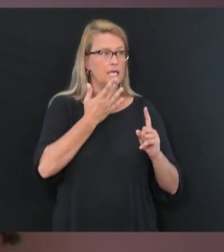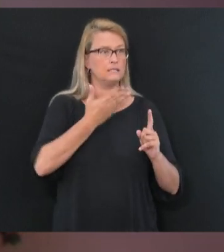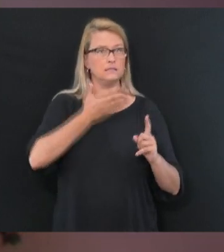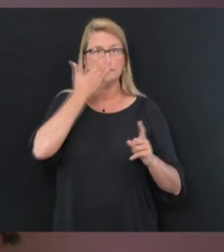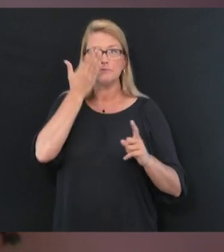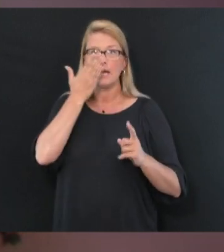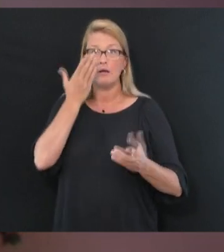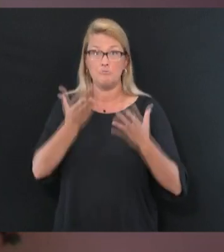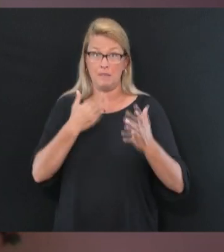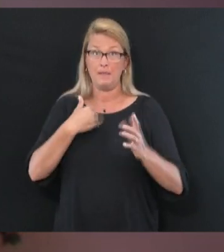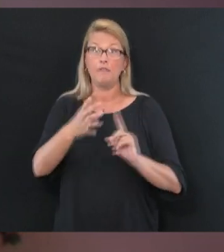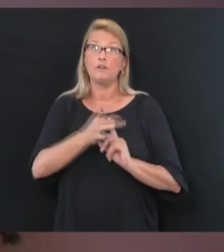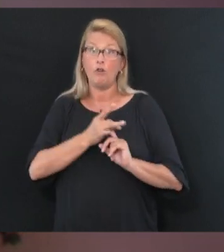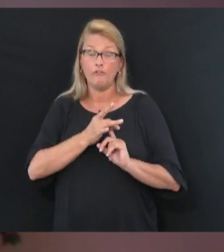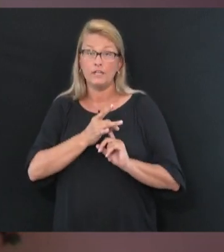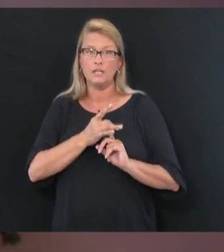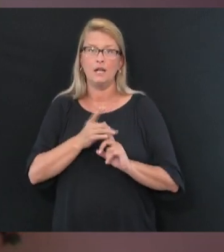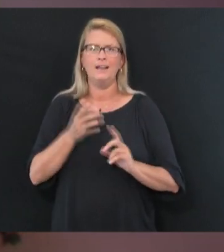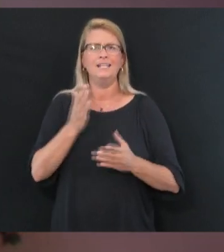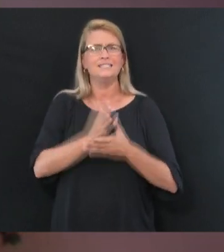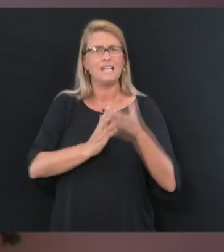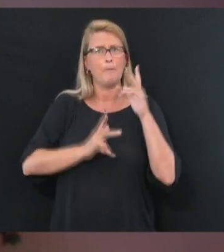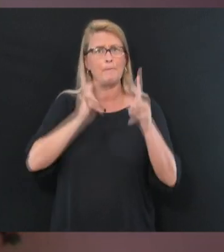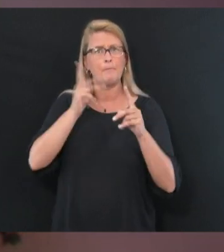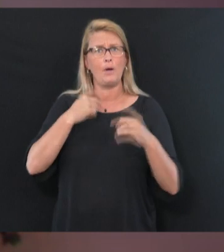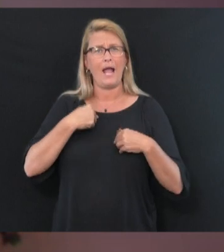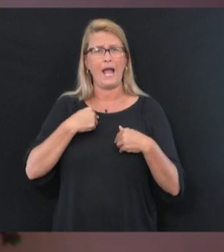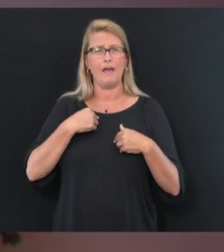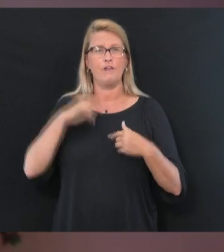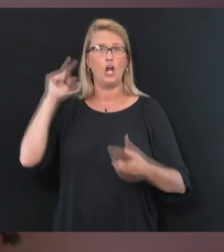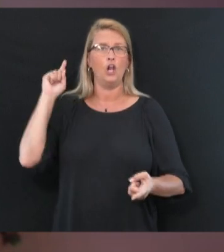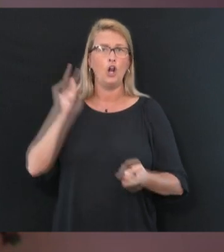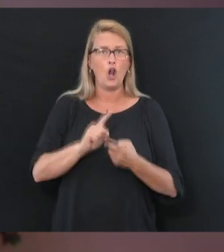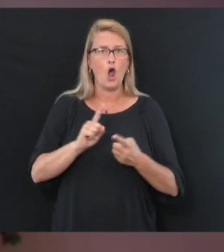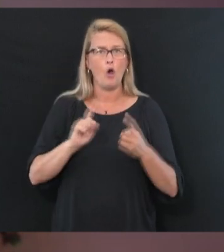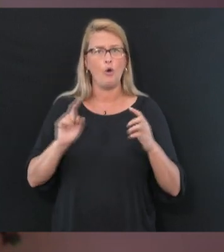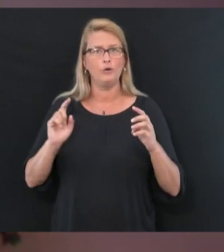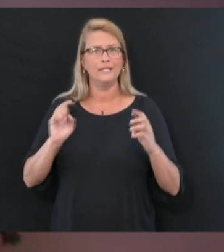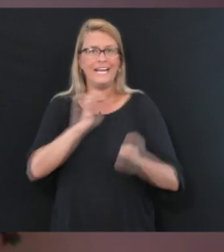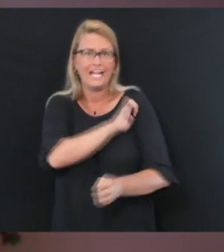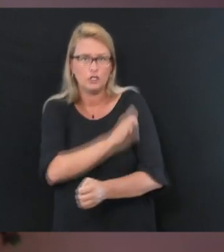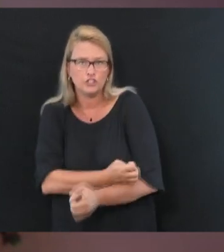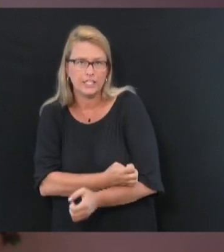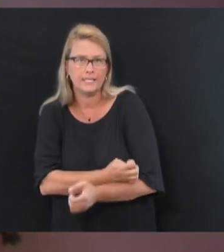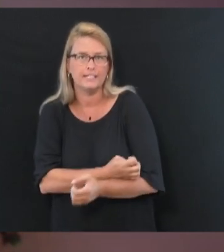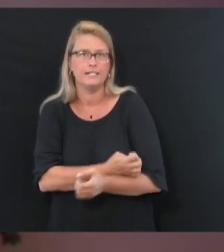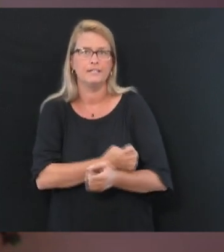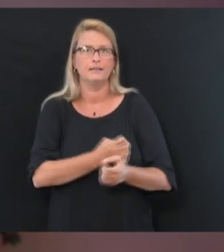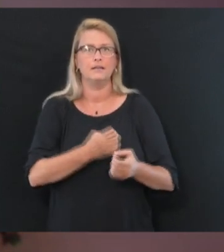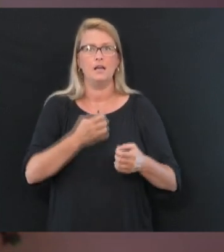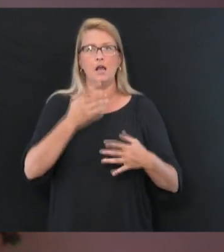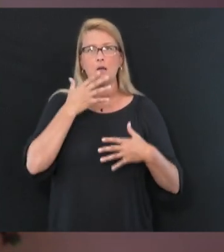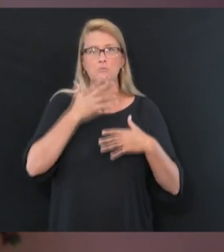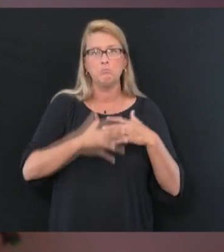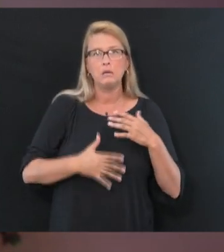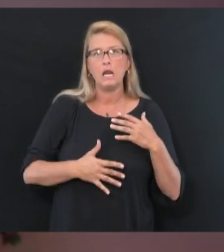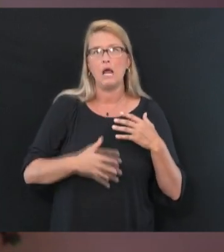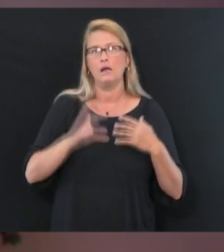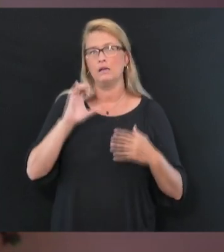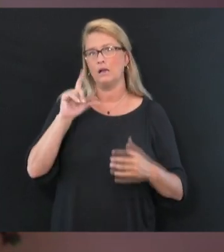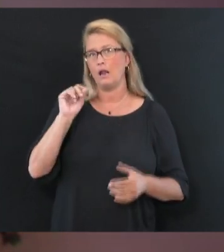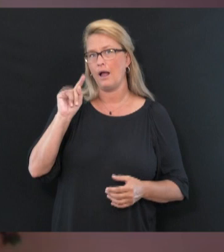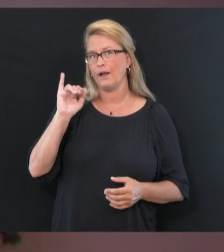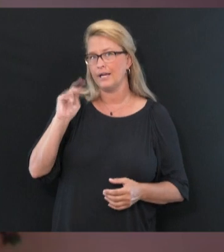fuzzy memories, people having low energy after this, blood clotting, all those things